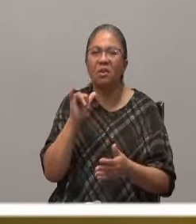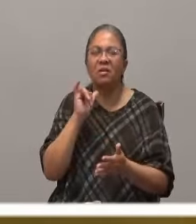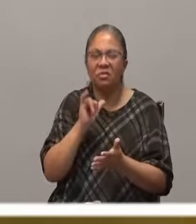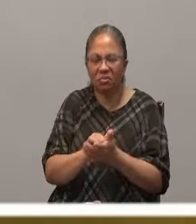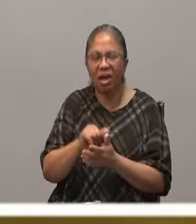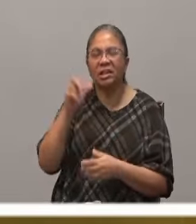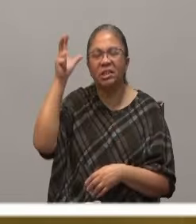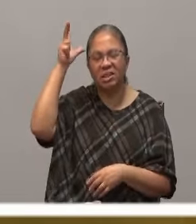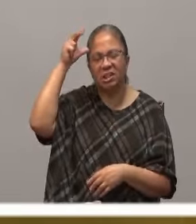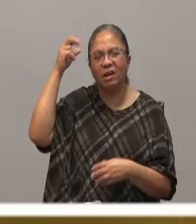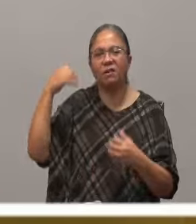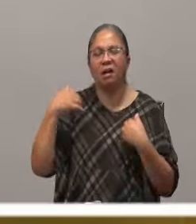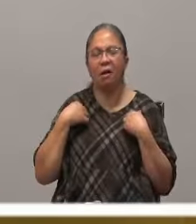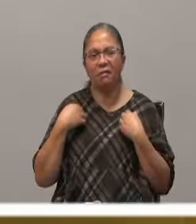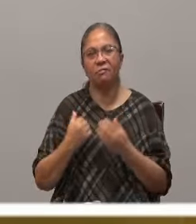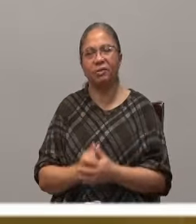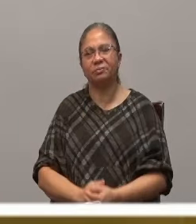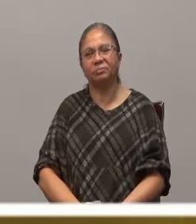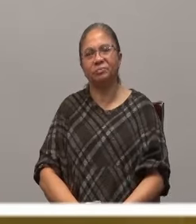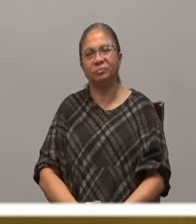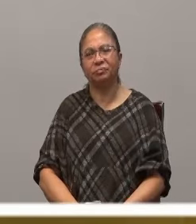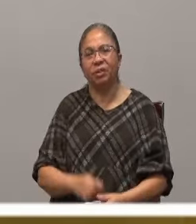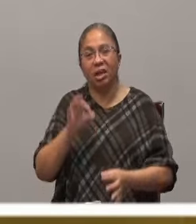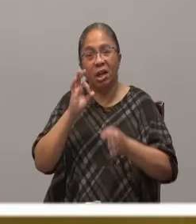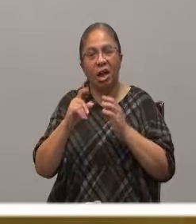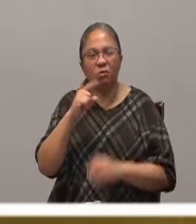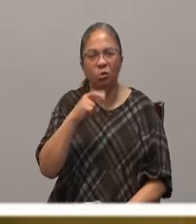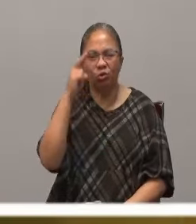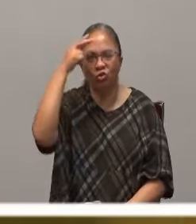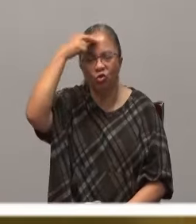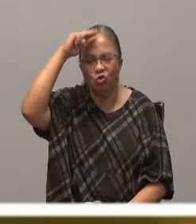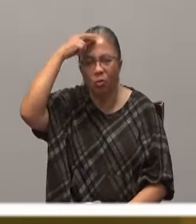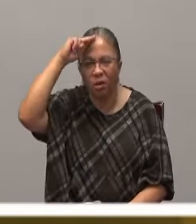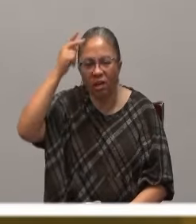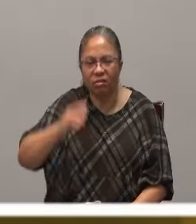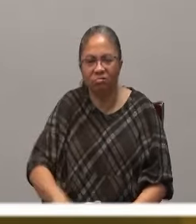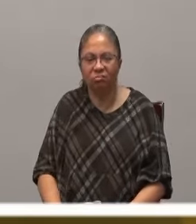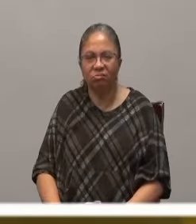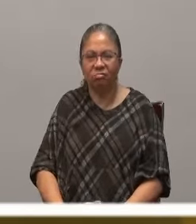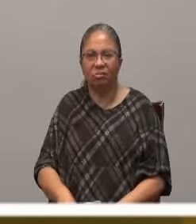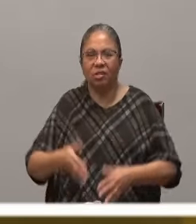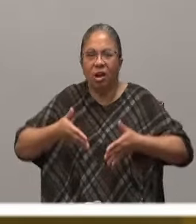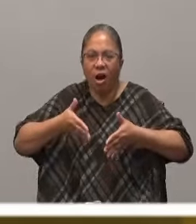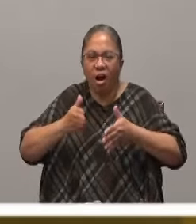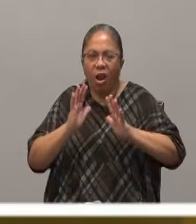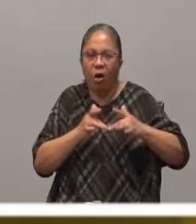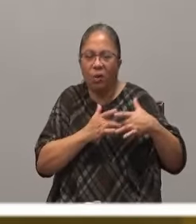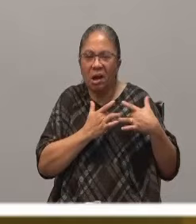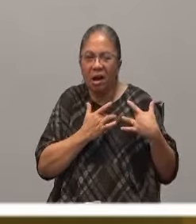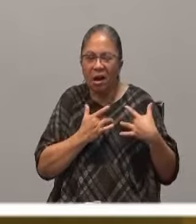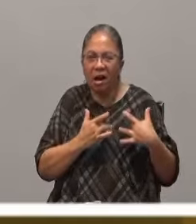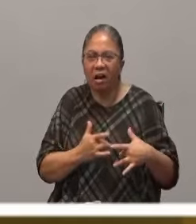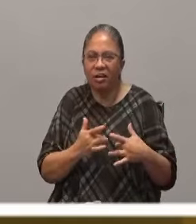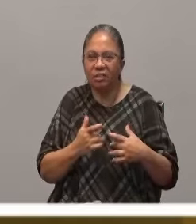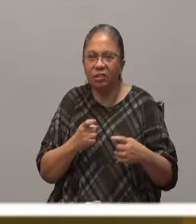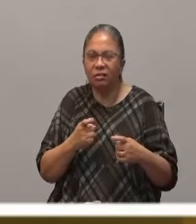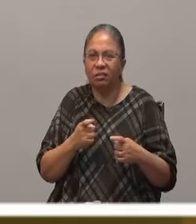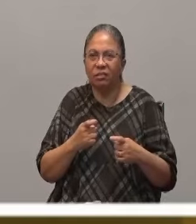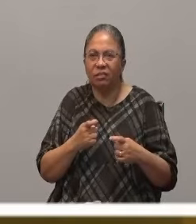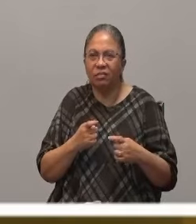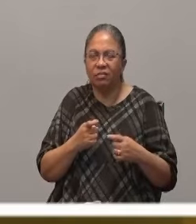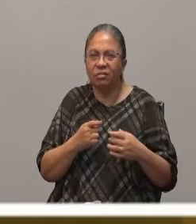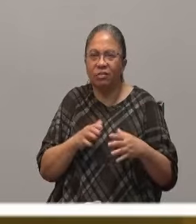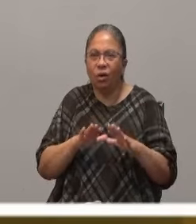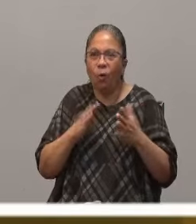with, basically. And if you're stupid enough to open your heart and ask him to come,